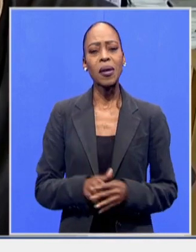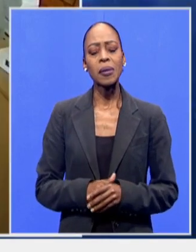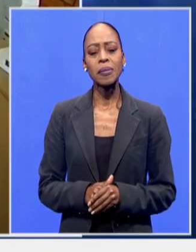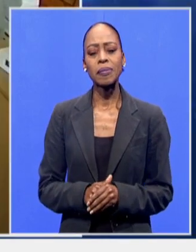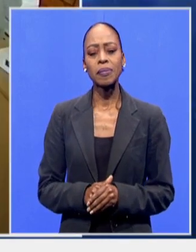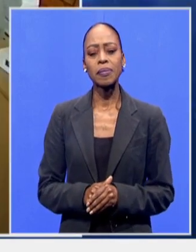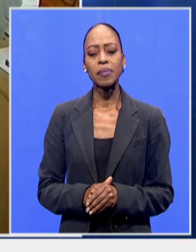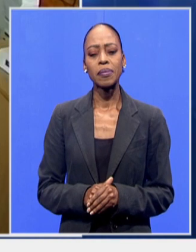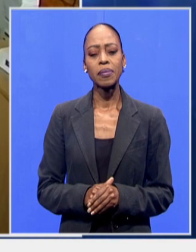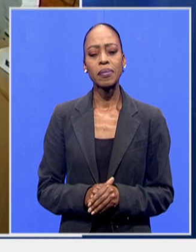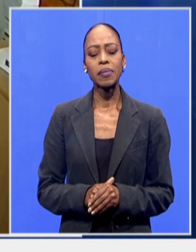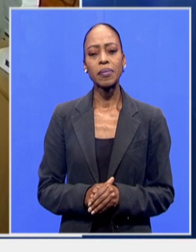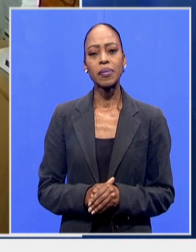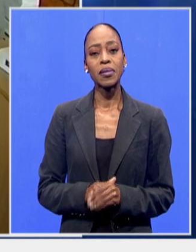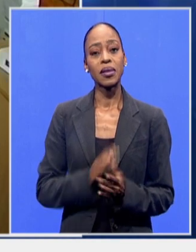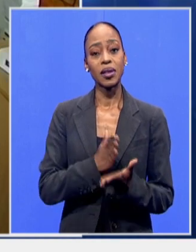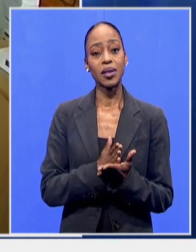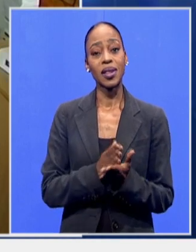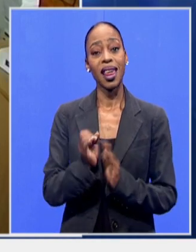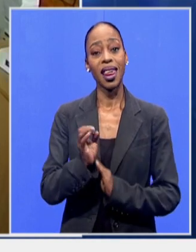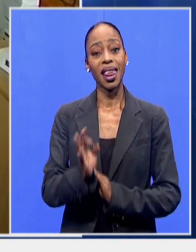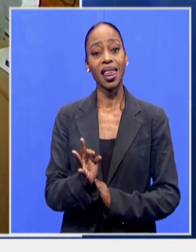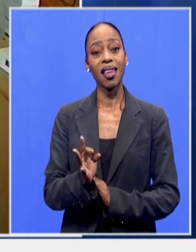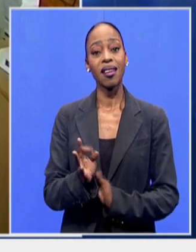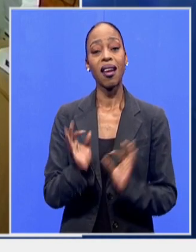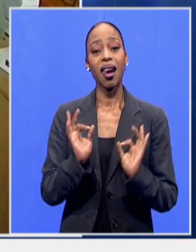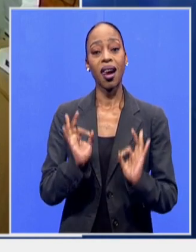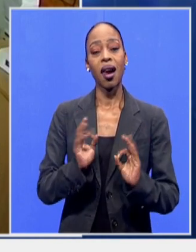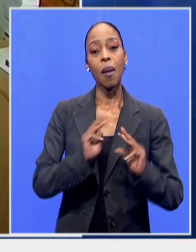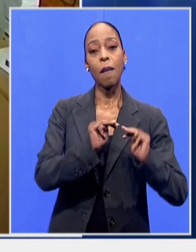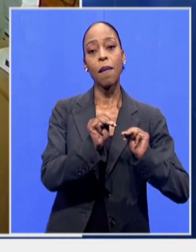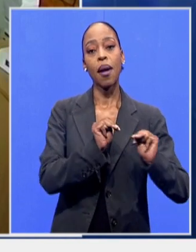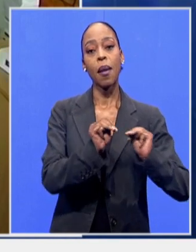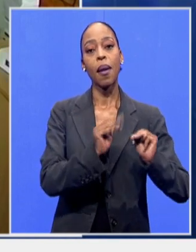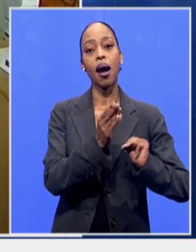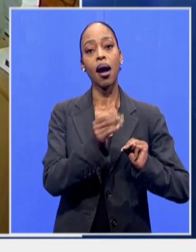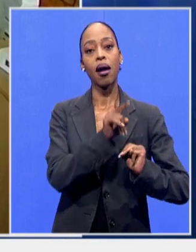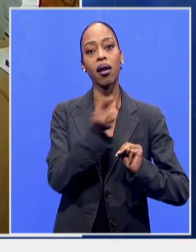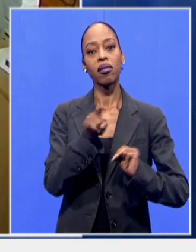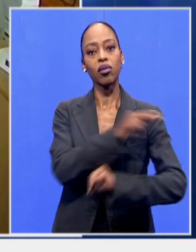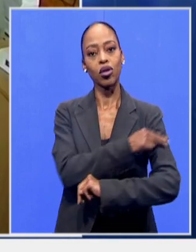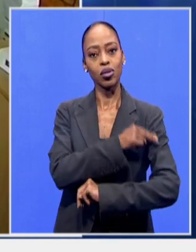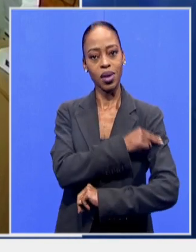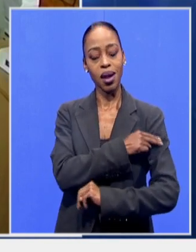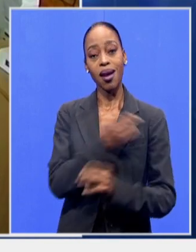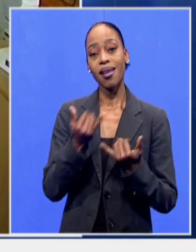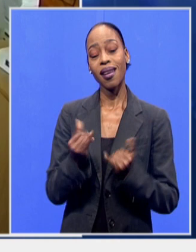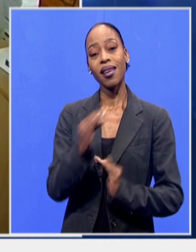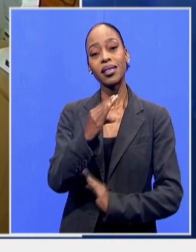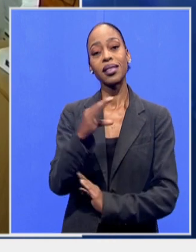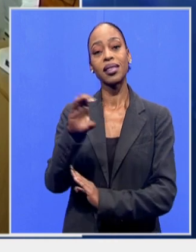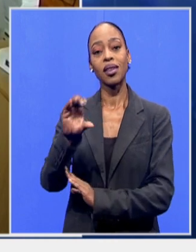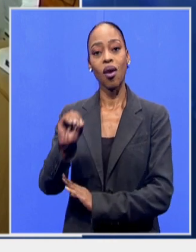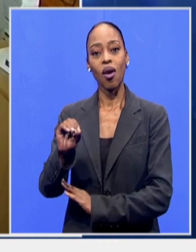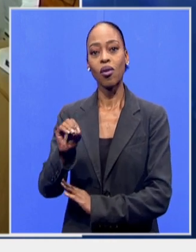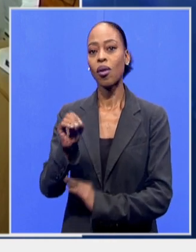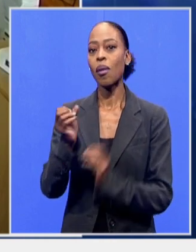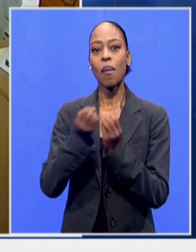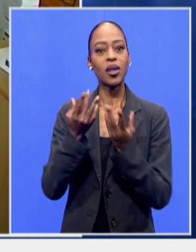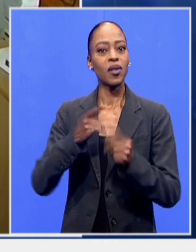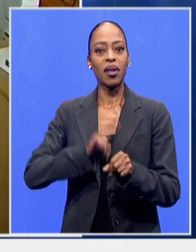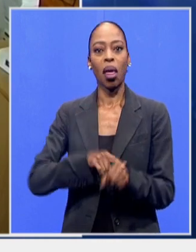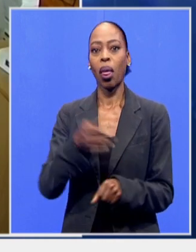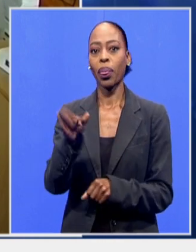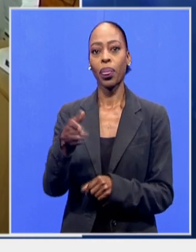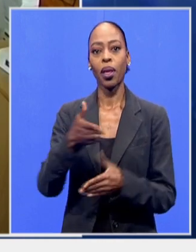Well, what's very unclear is whether or not there is proper management in these facilities. In this case, the CEO was AWOL for large periods